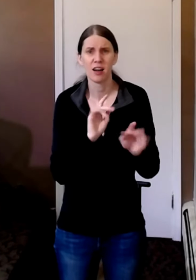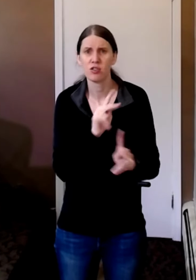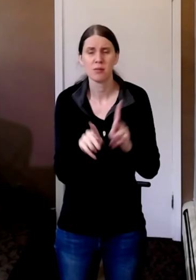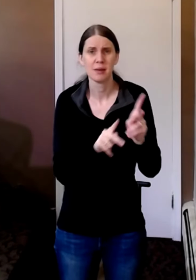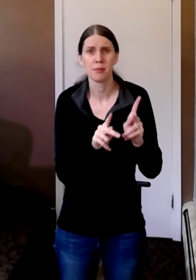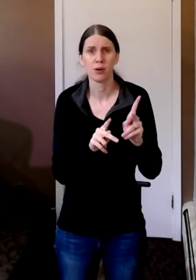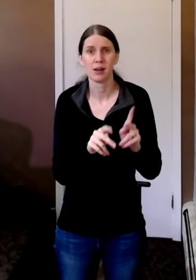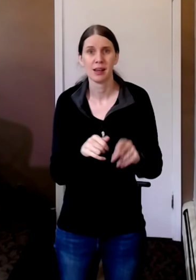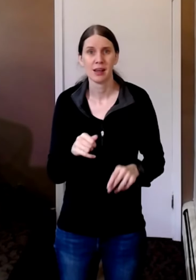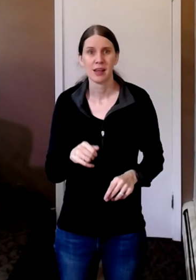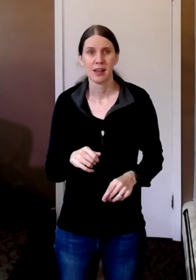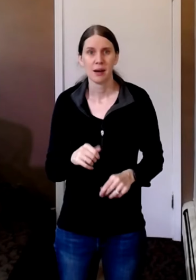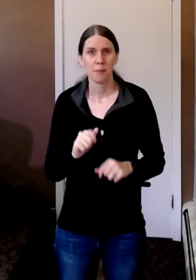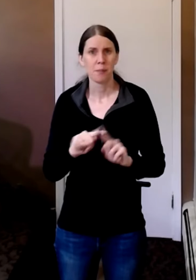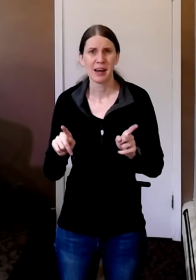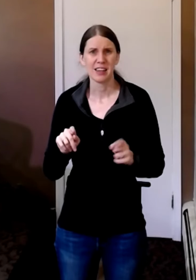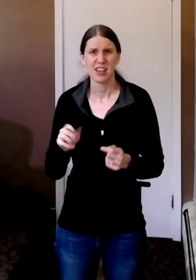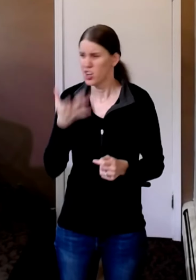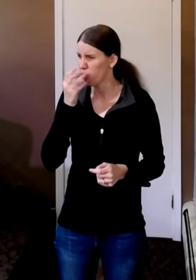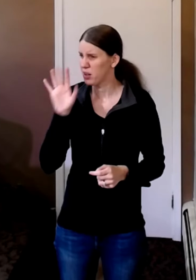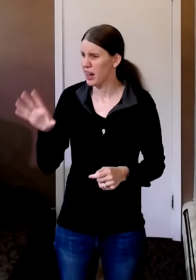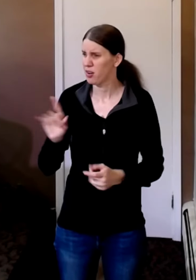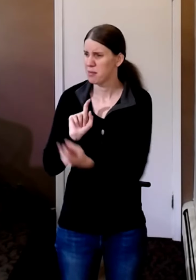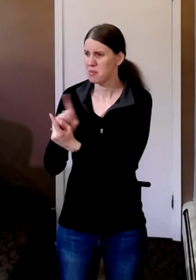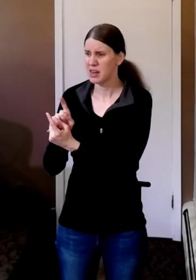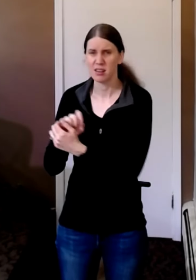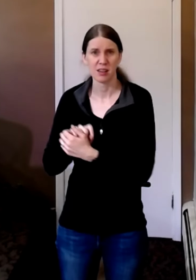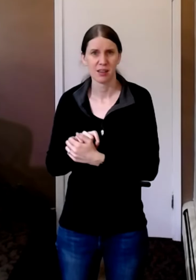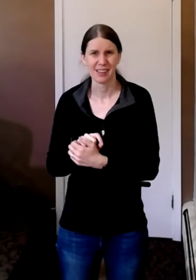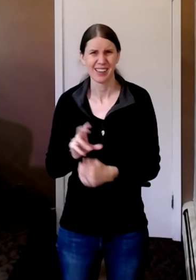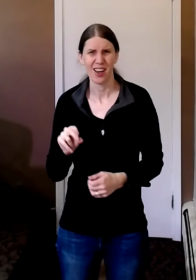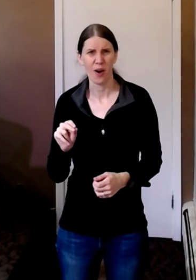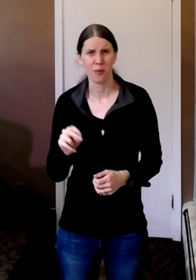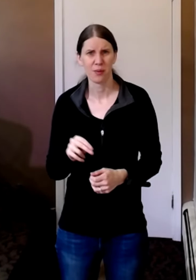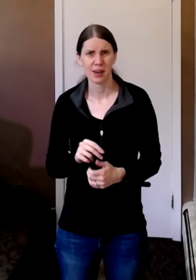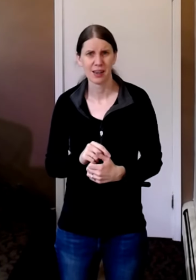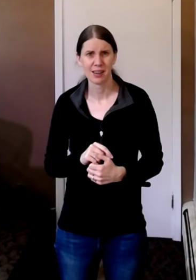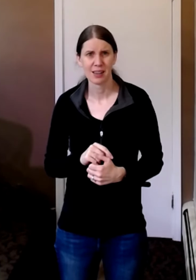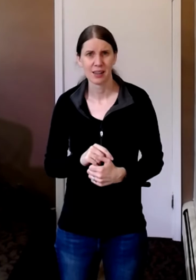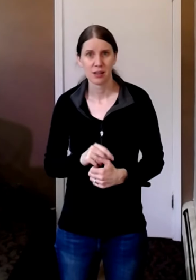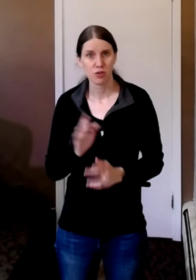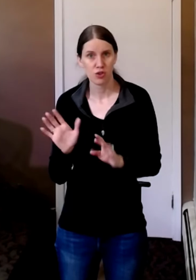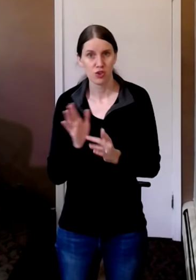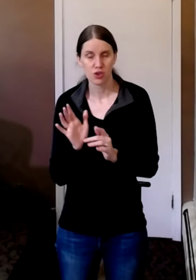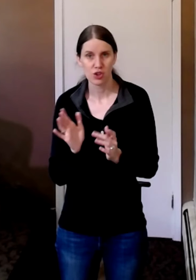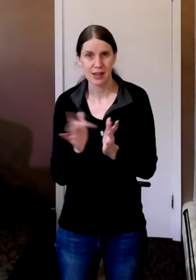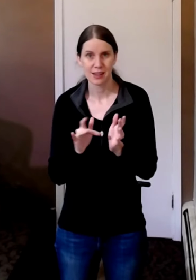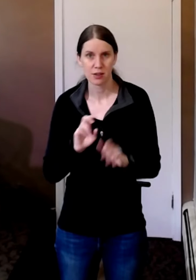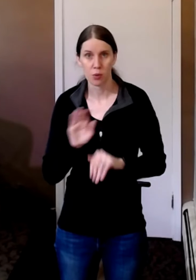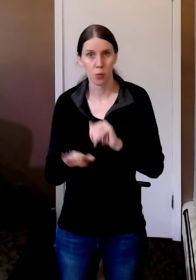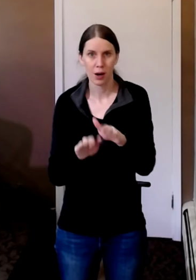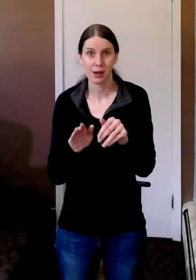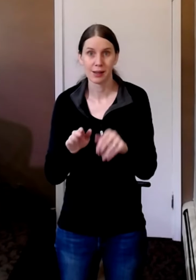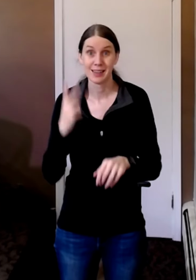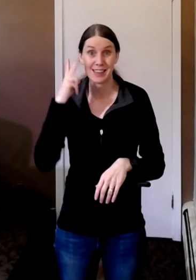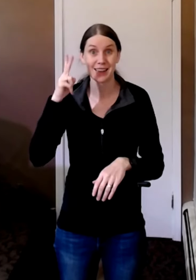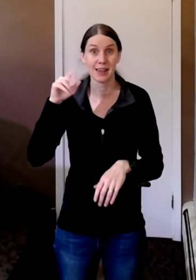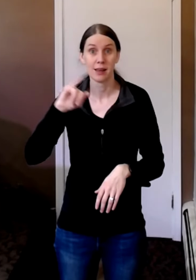street to not come close to them. And he said, look, I mean, he's walking down the street. And he says,